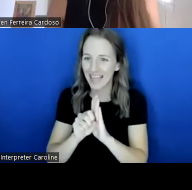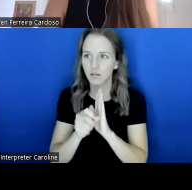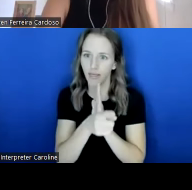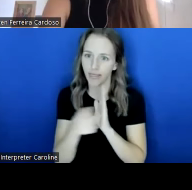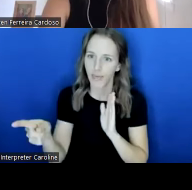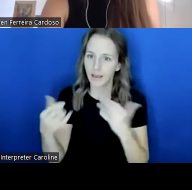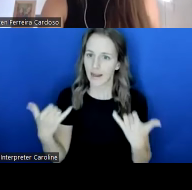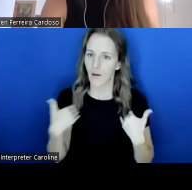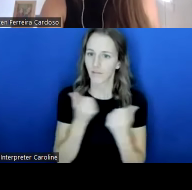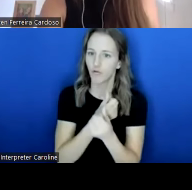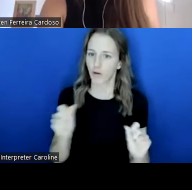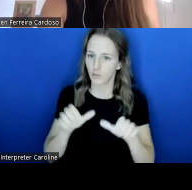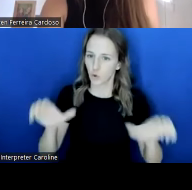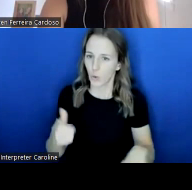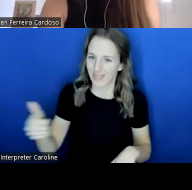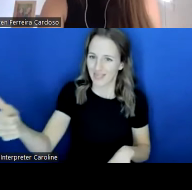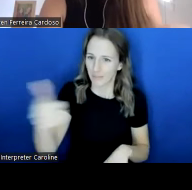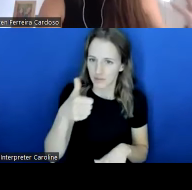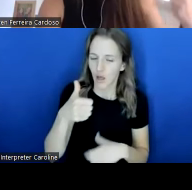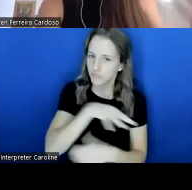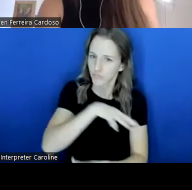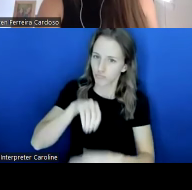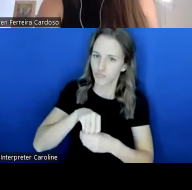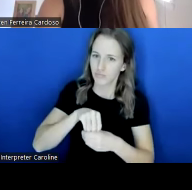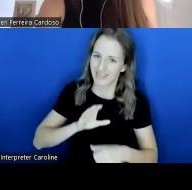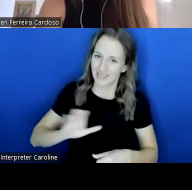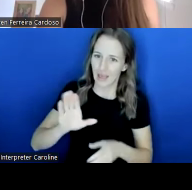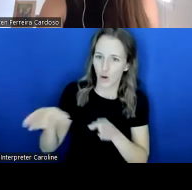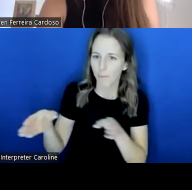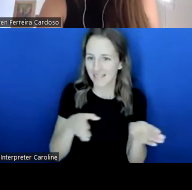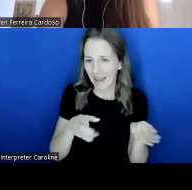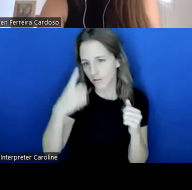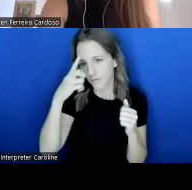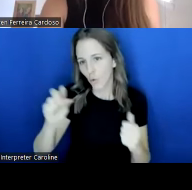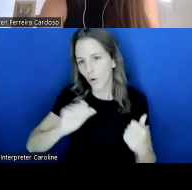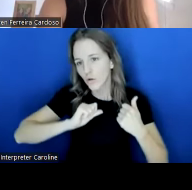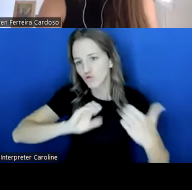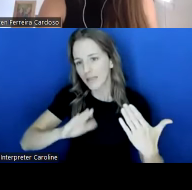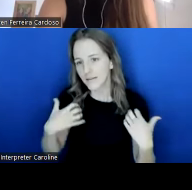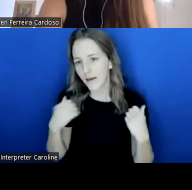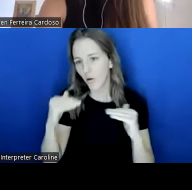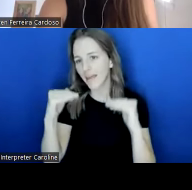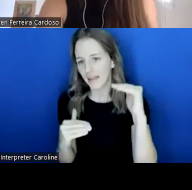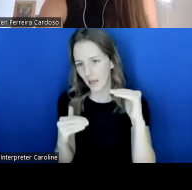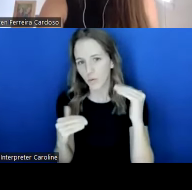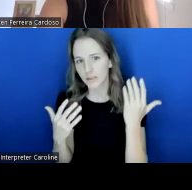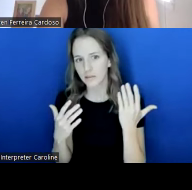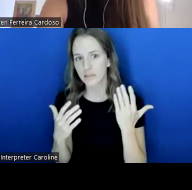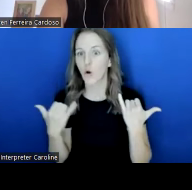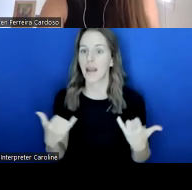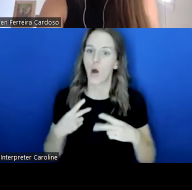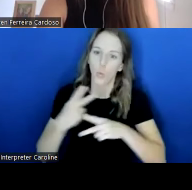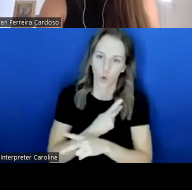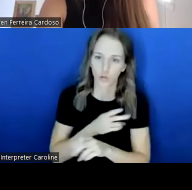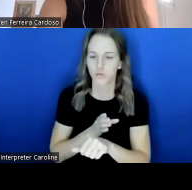that themselves and to really bake it into their plans for how to address the health inequities, again, that are being exacerbated by the